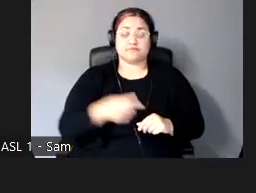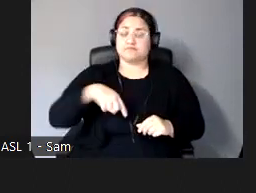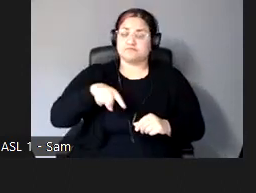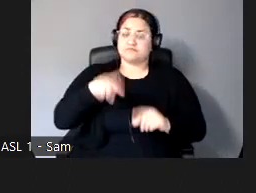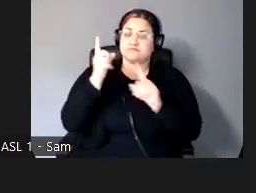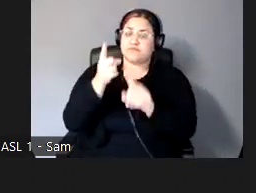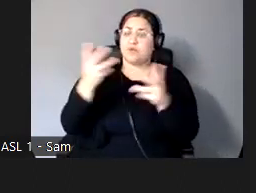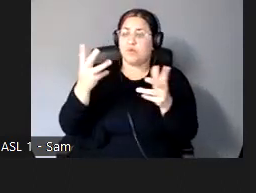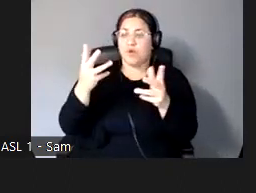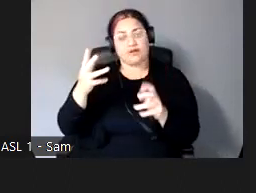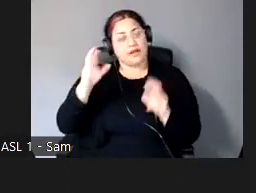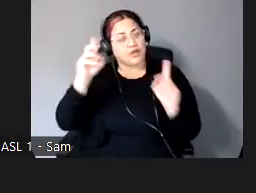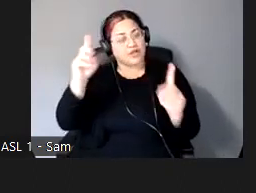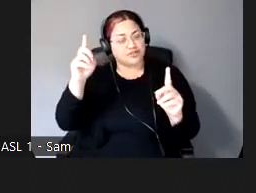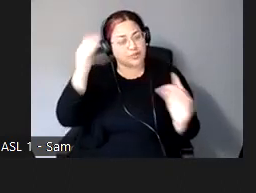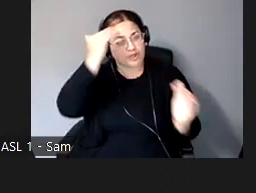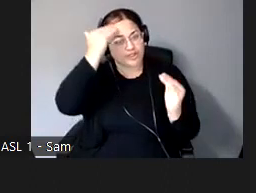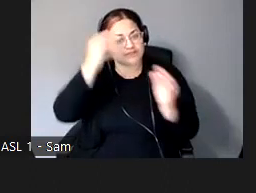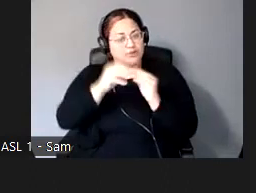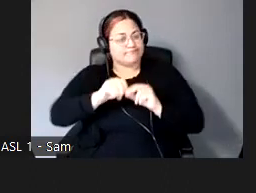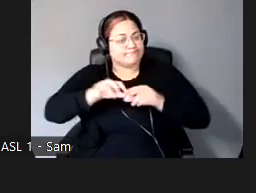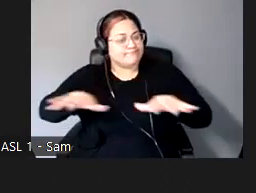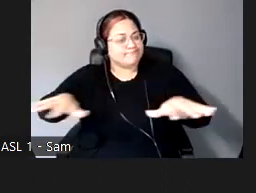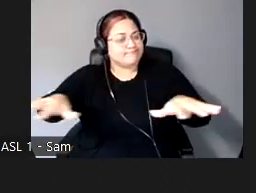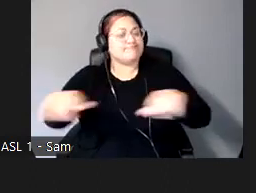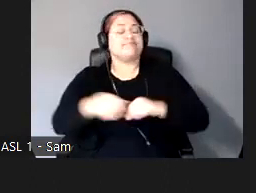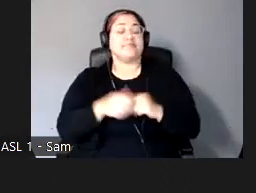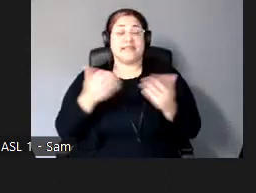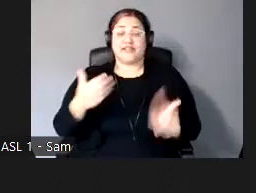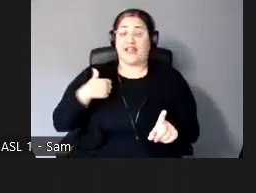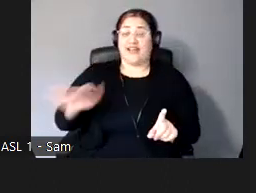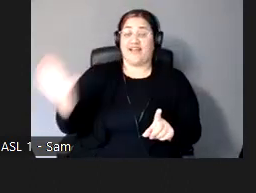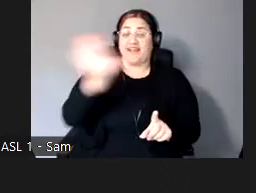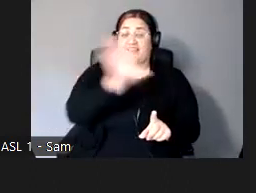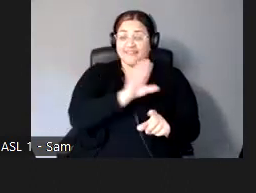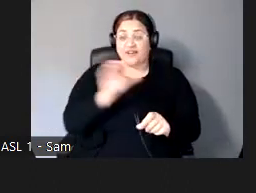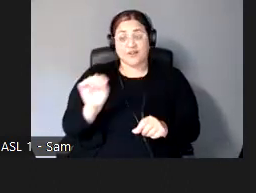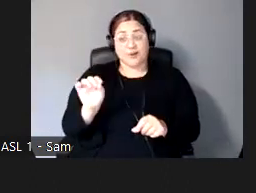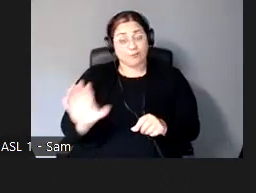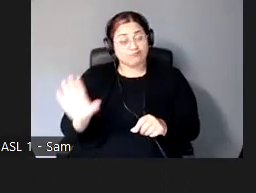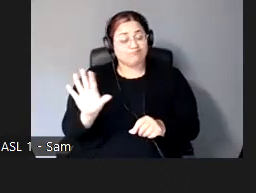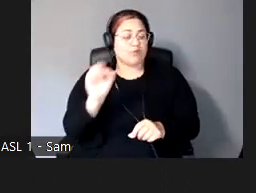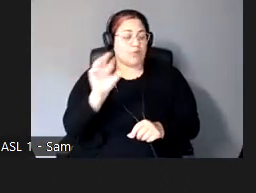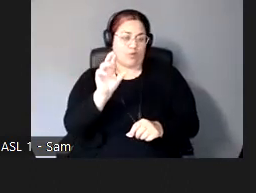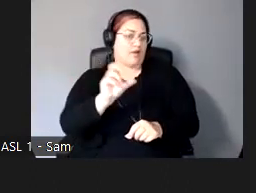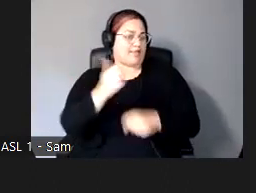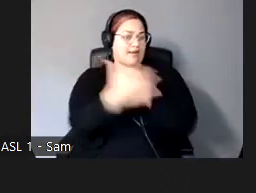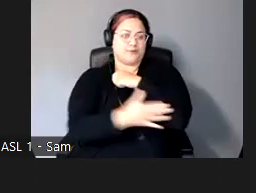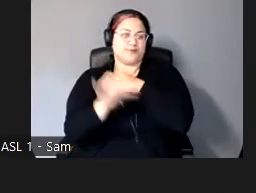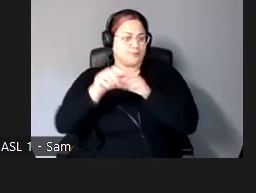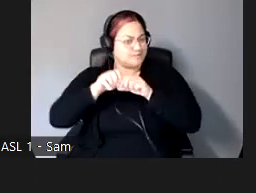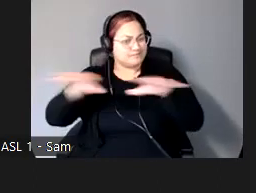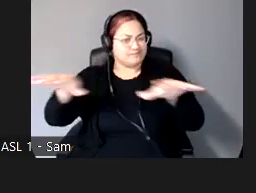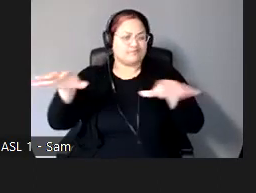both provincially and regionally, and even across borders, to ensure there's better coordination and advocacy